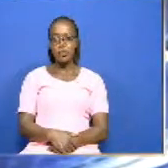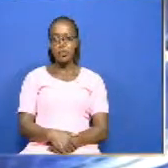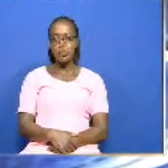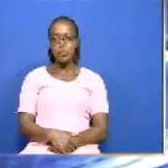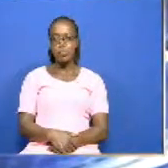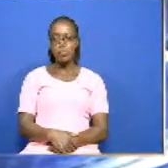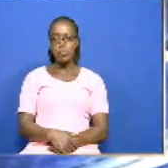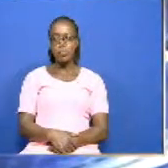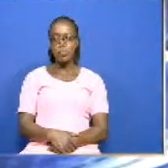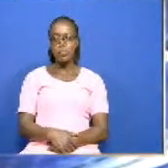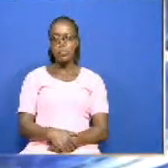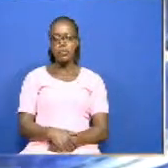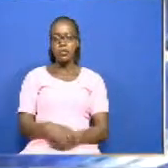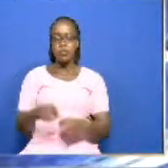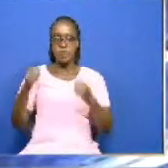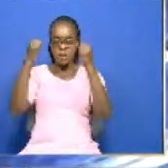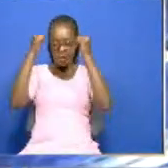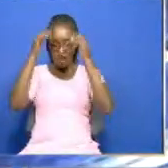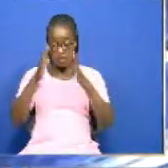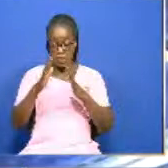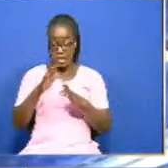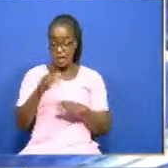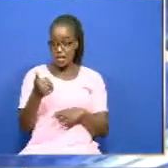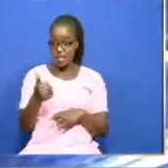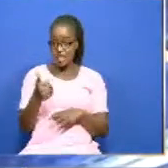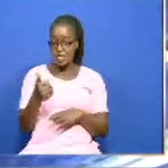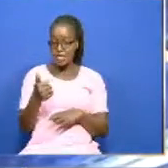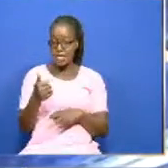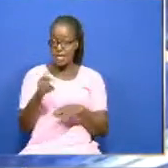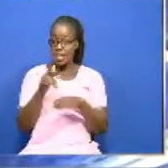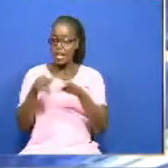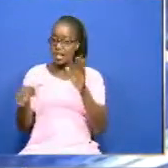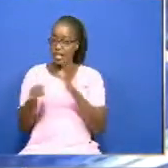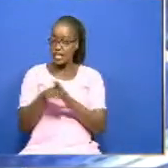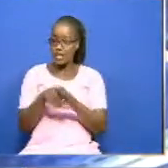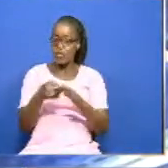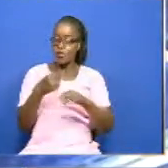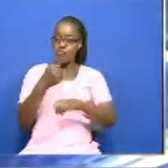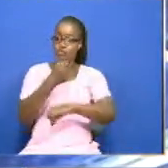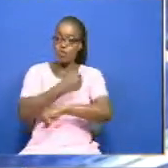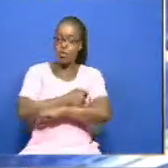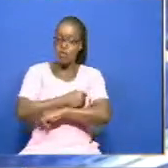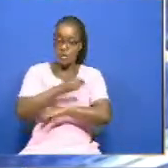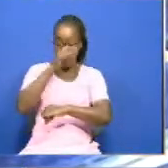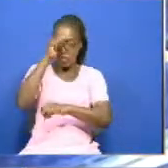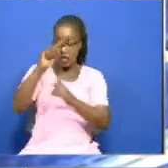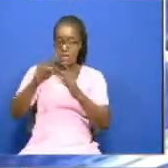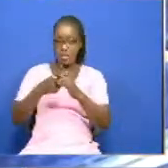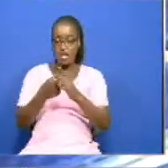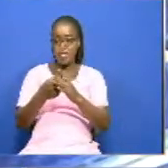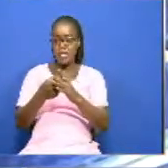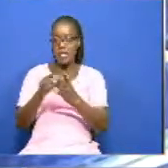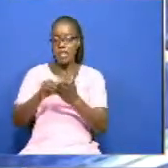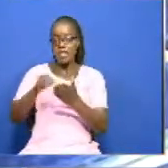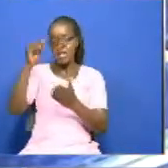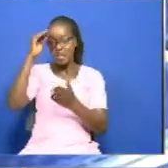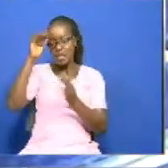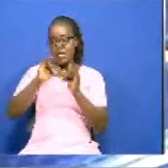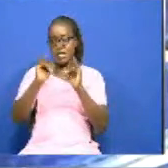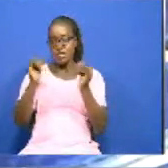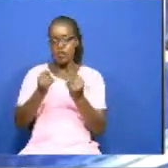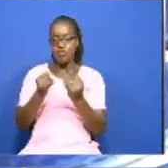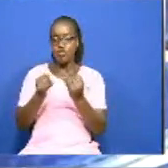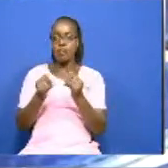No student will be sent away from school as the government commences the phased opening of learning institutions across the